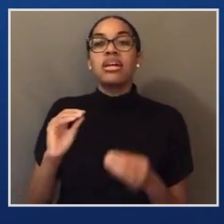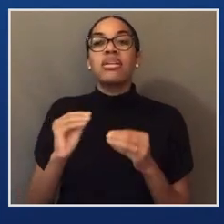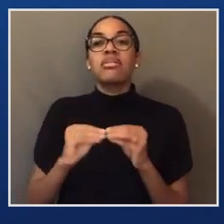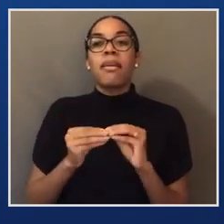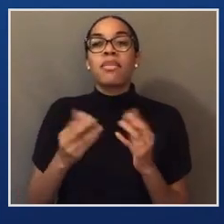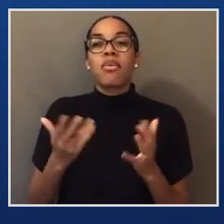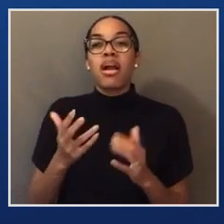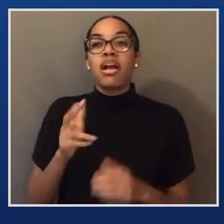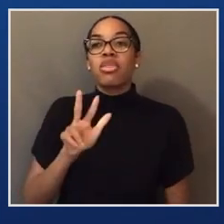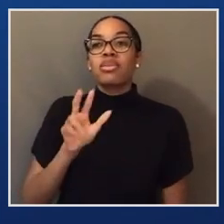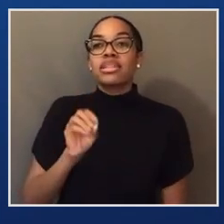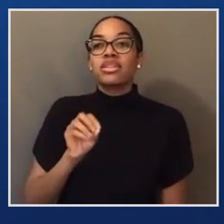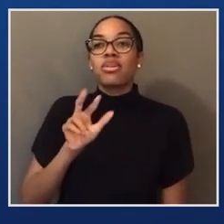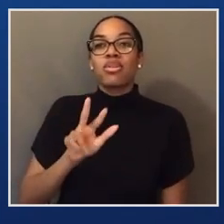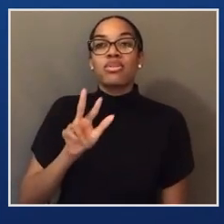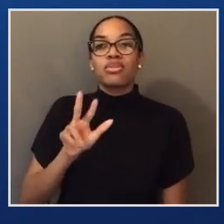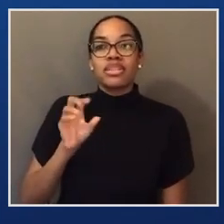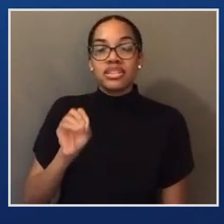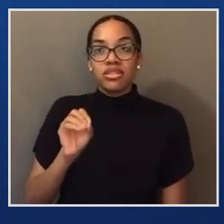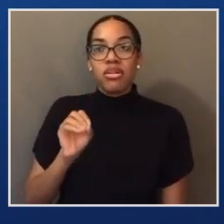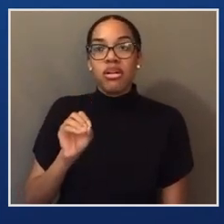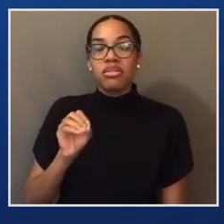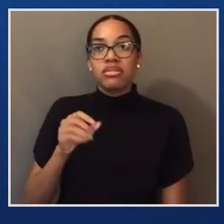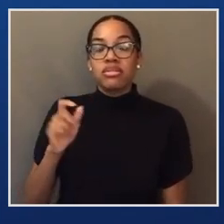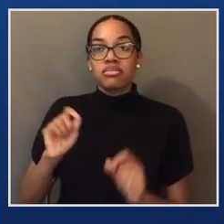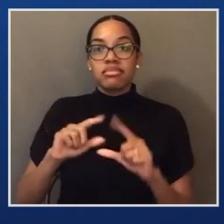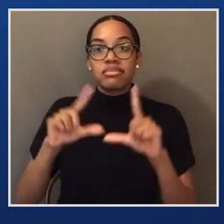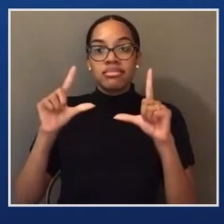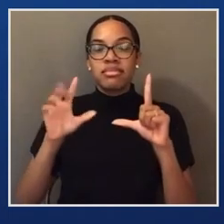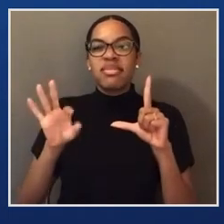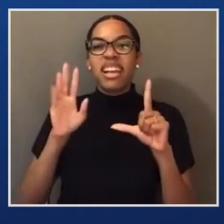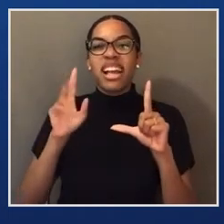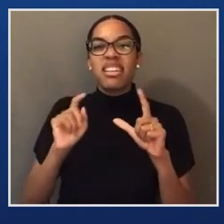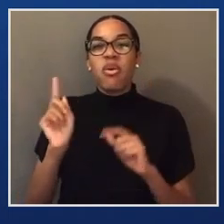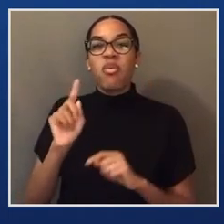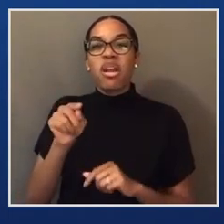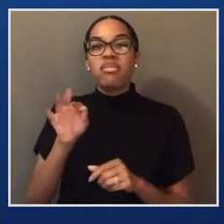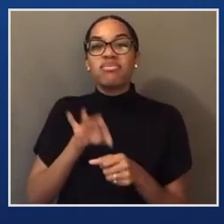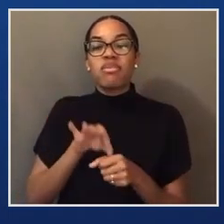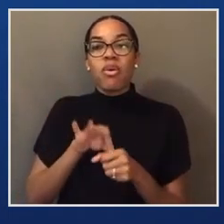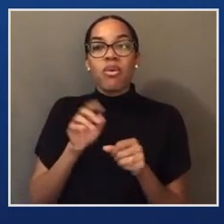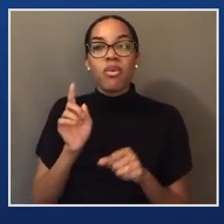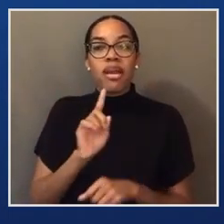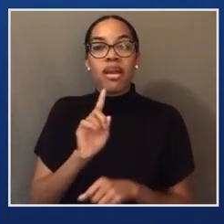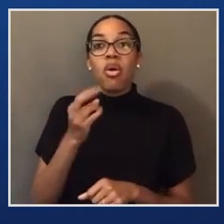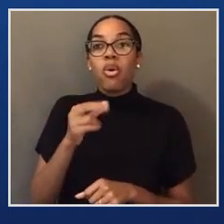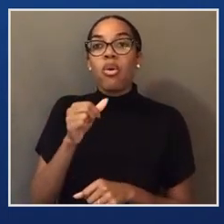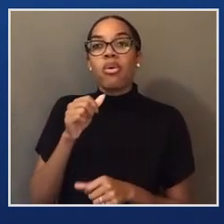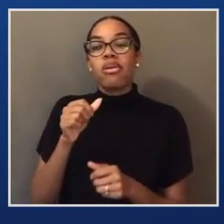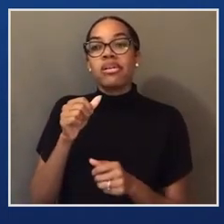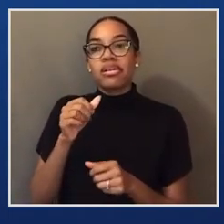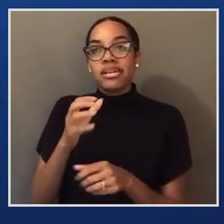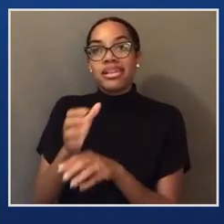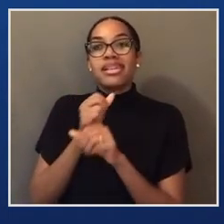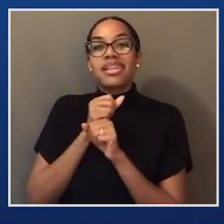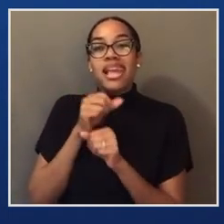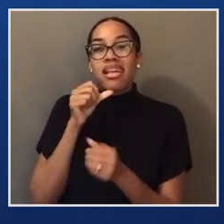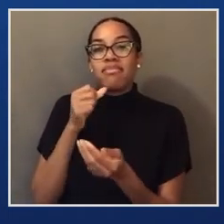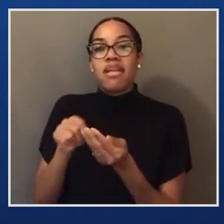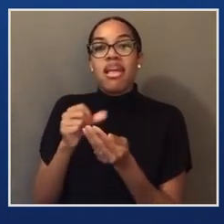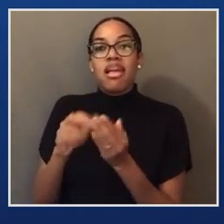30330 to find out where you can vote or return a vote by mail ballot. and sign up to volunteer at